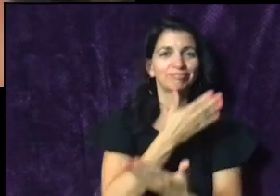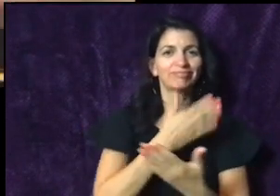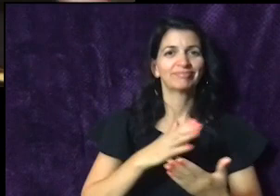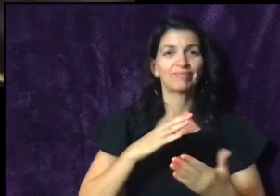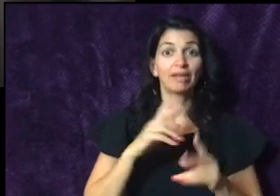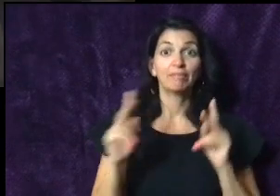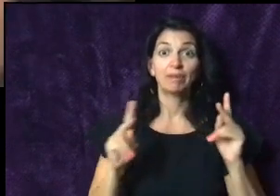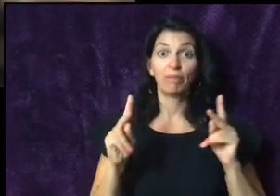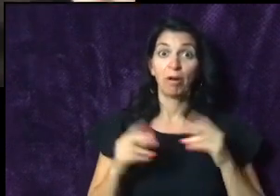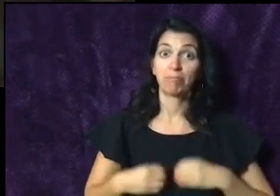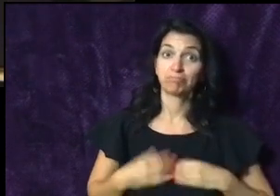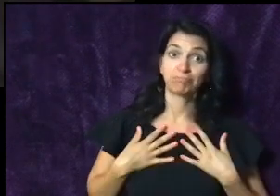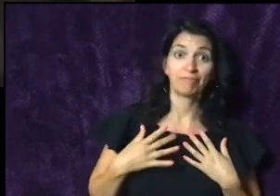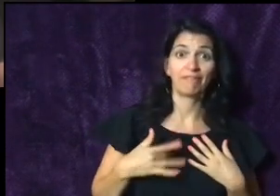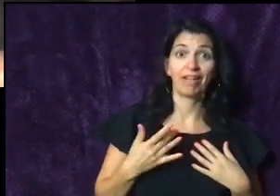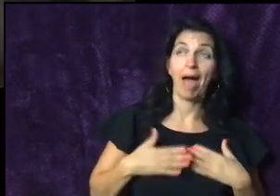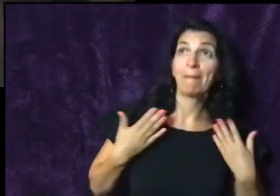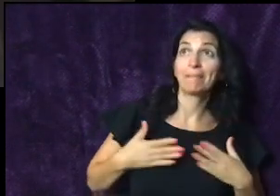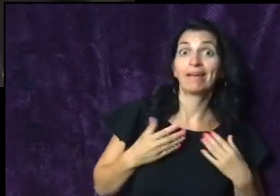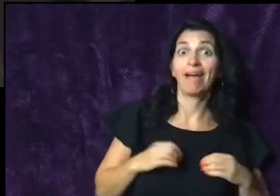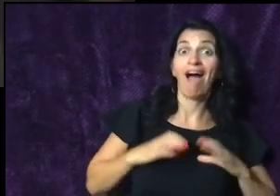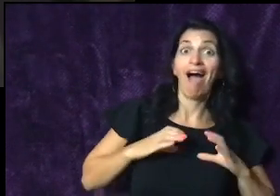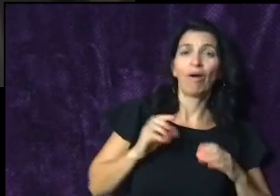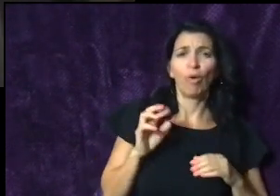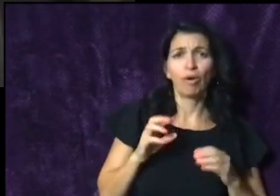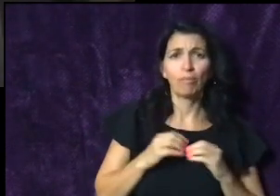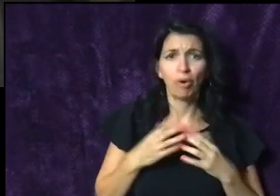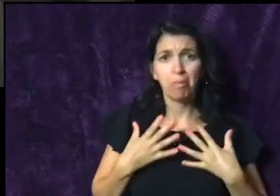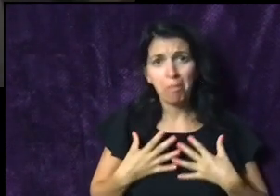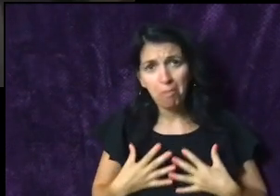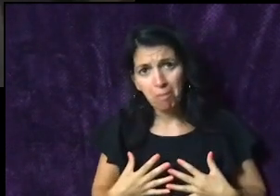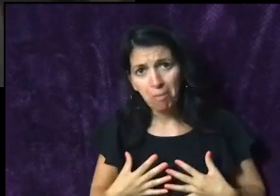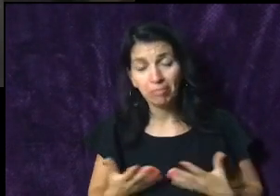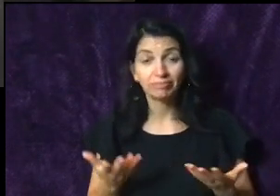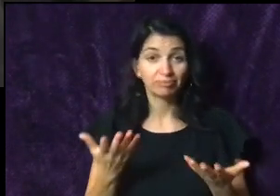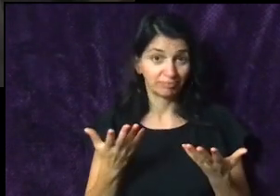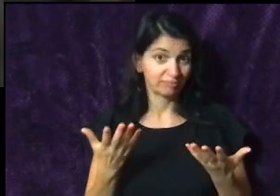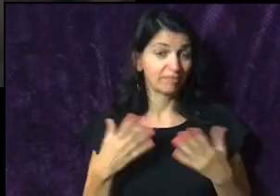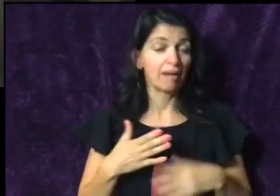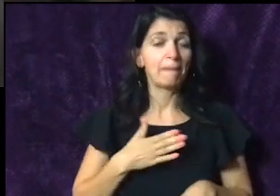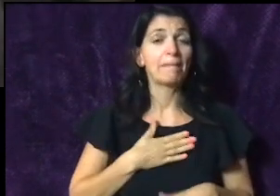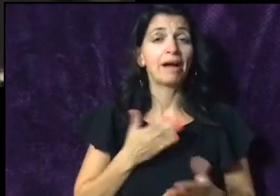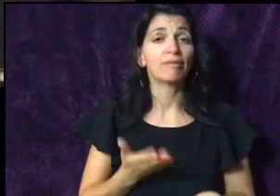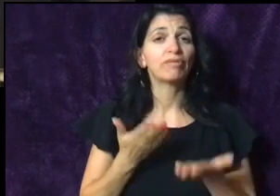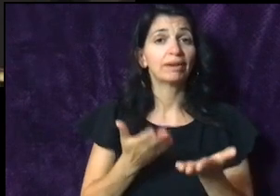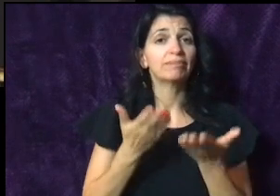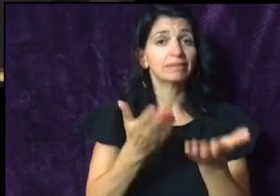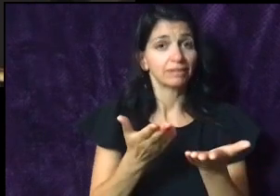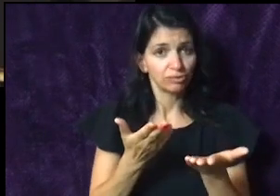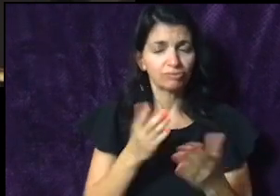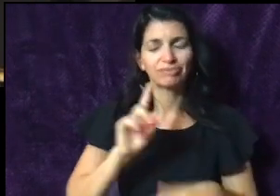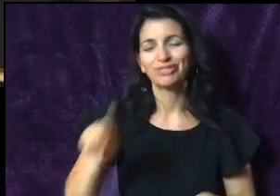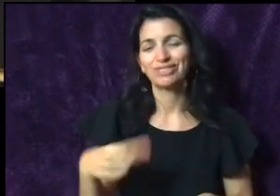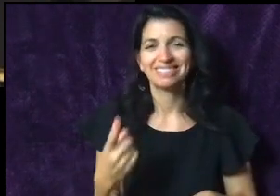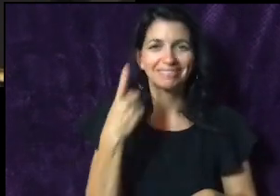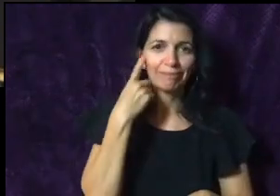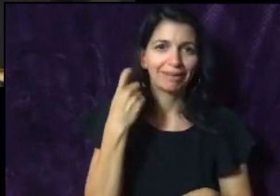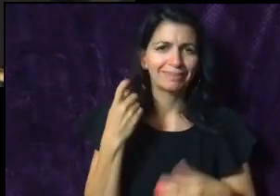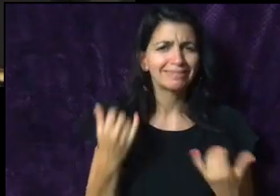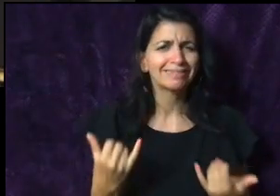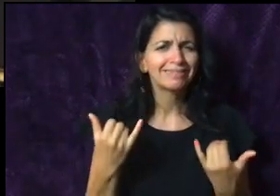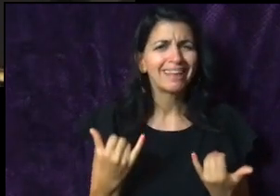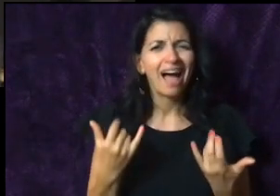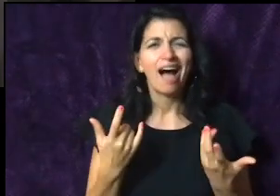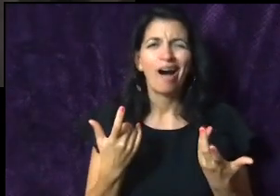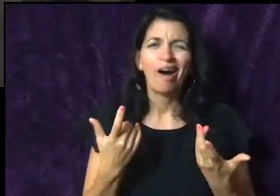people feel happier and brighter or sadder and more down. And my recommendation, just because